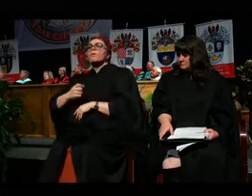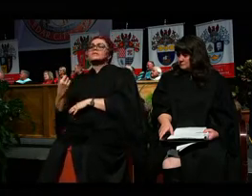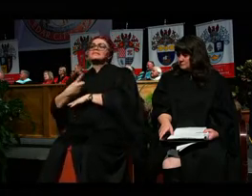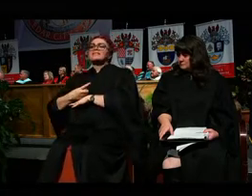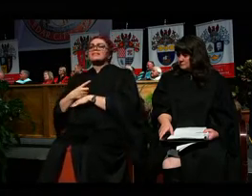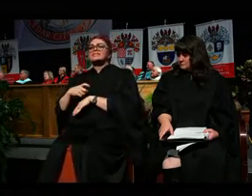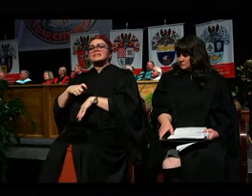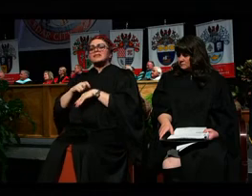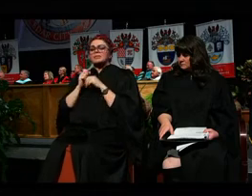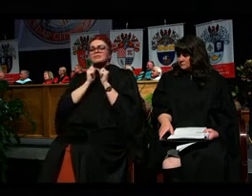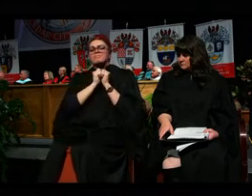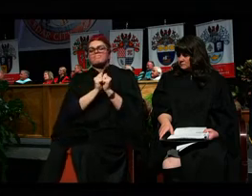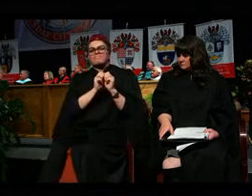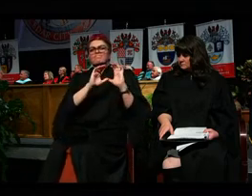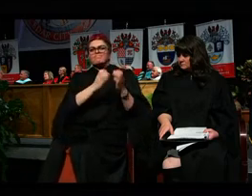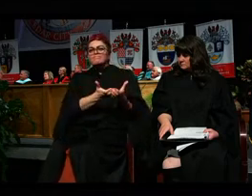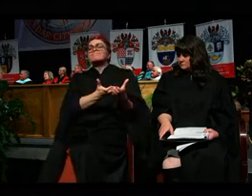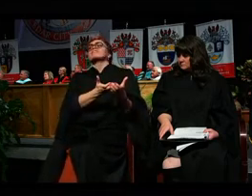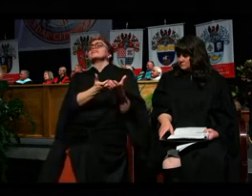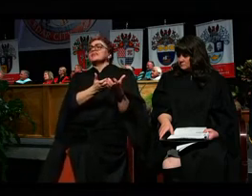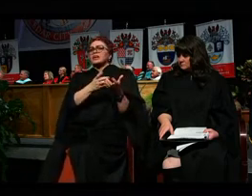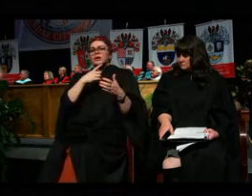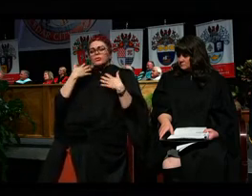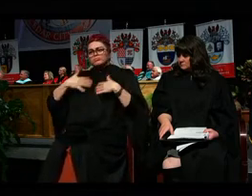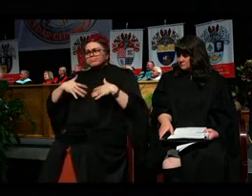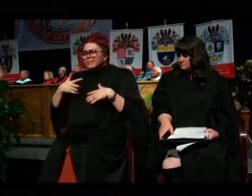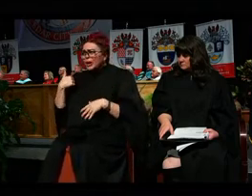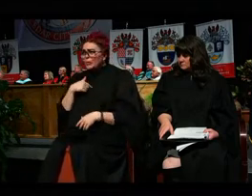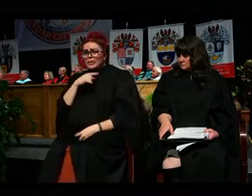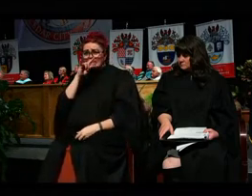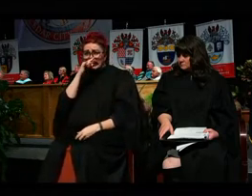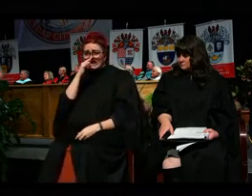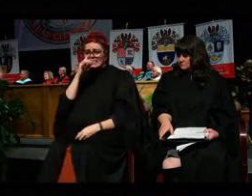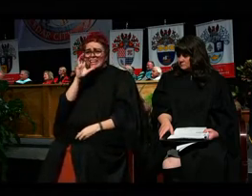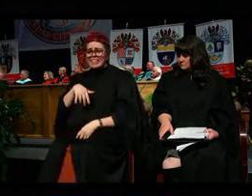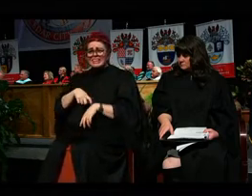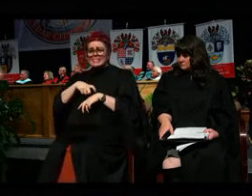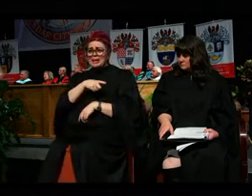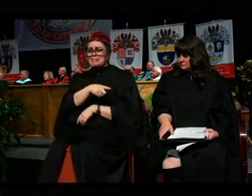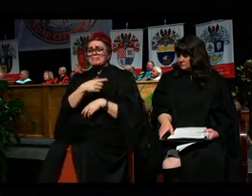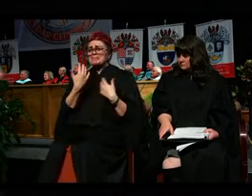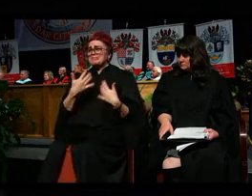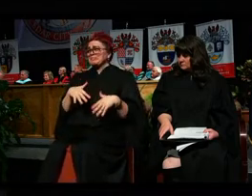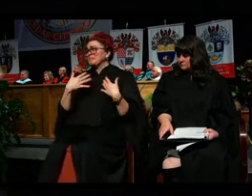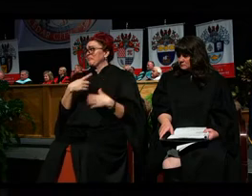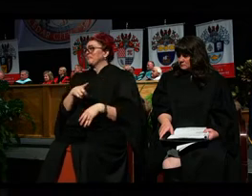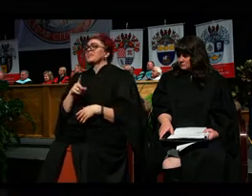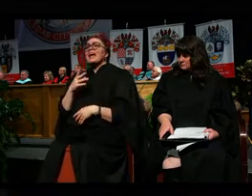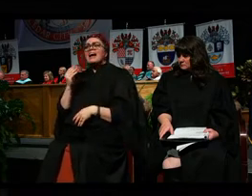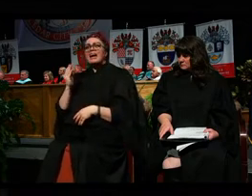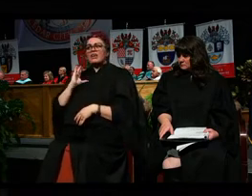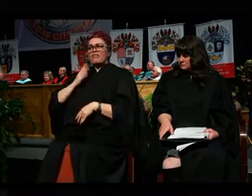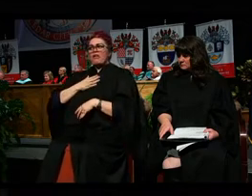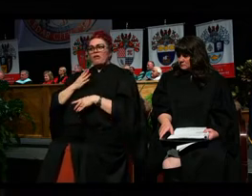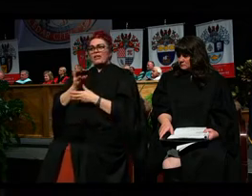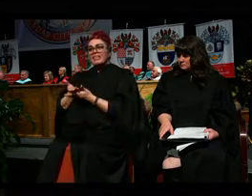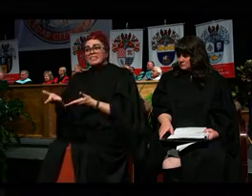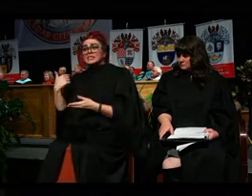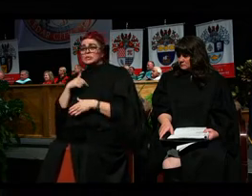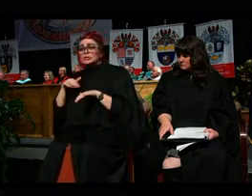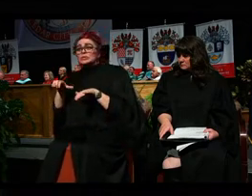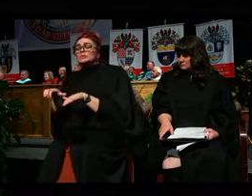together, and amazed that we were just kids. And the things that we did were kid